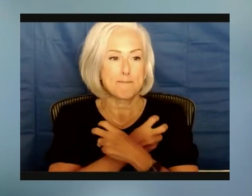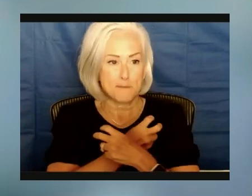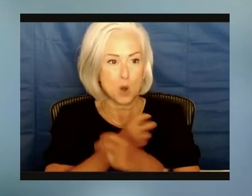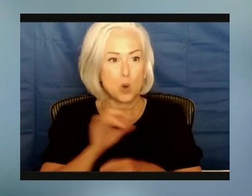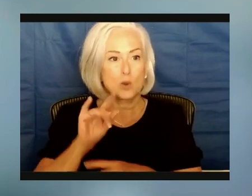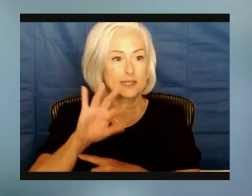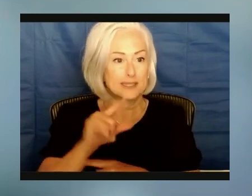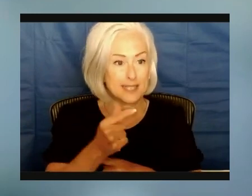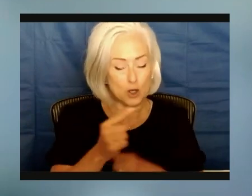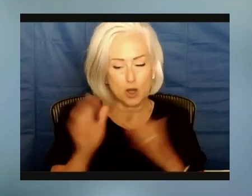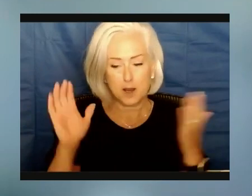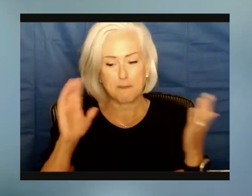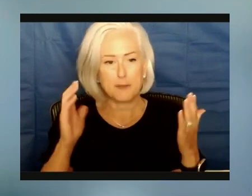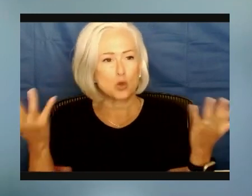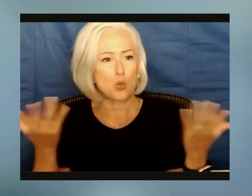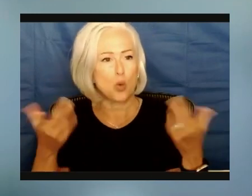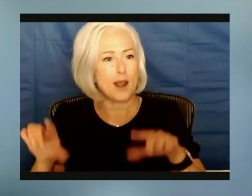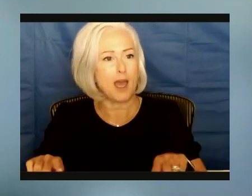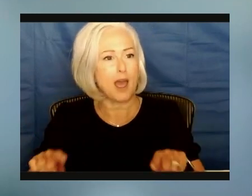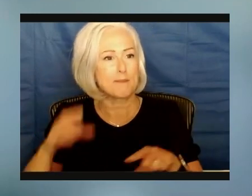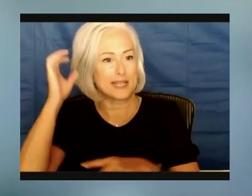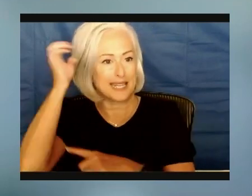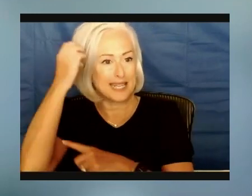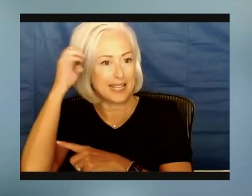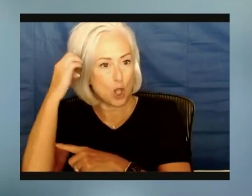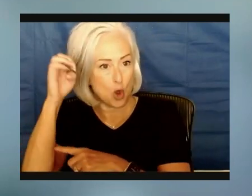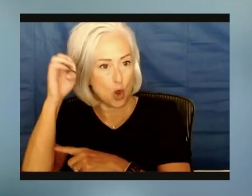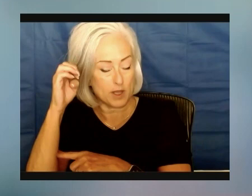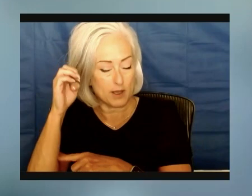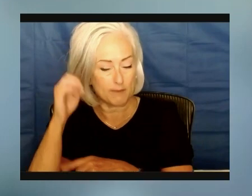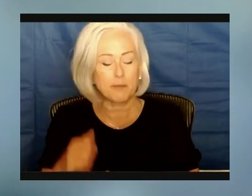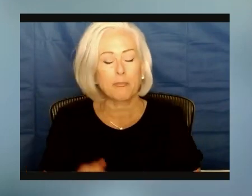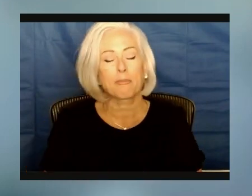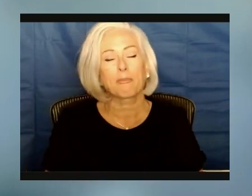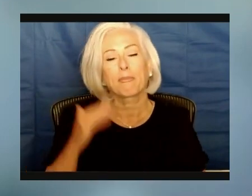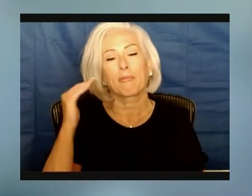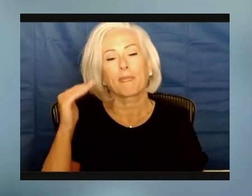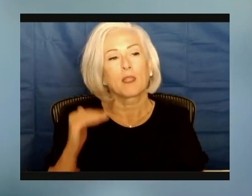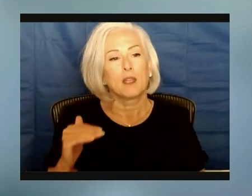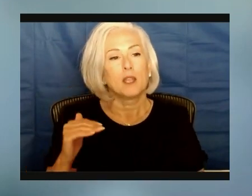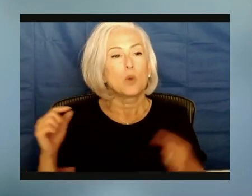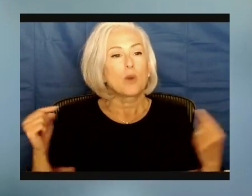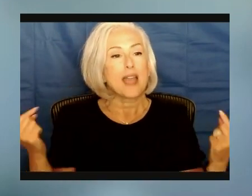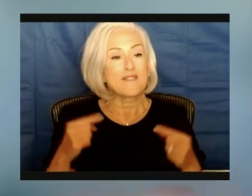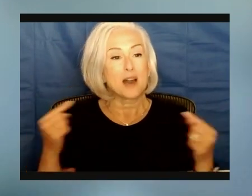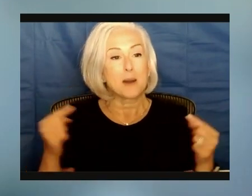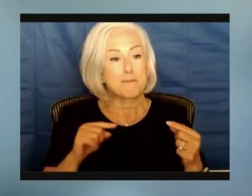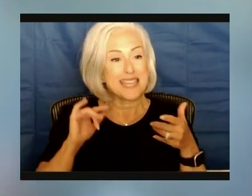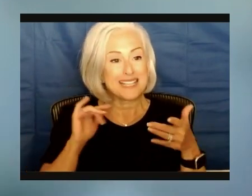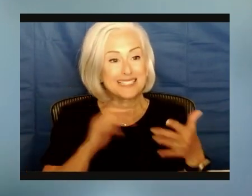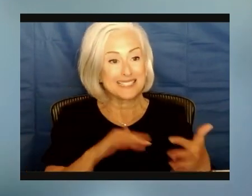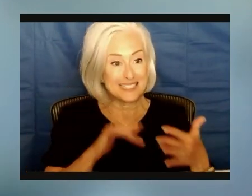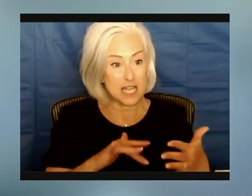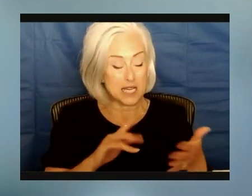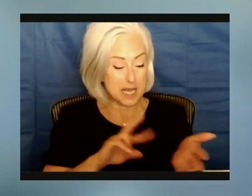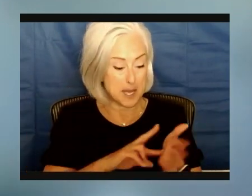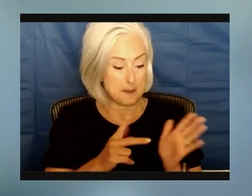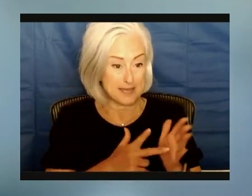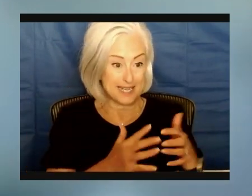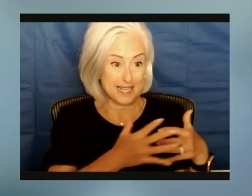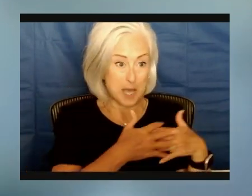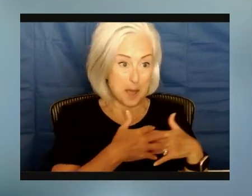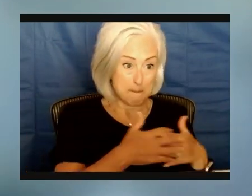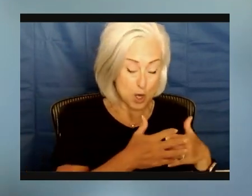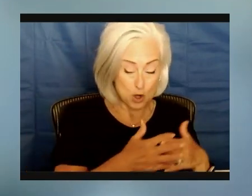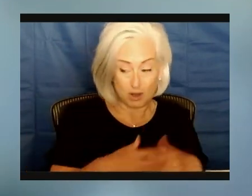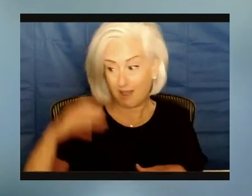then we additionally have a pain study. This is a comparative study between the United States and Ethiopia, and they're